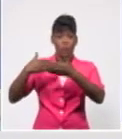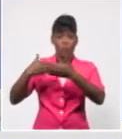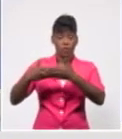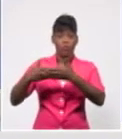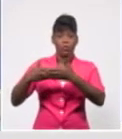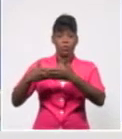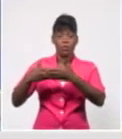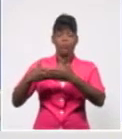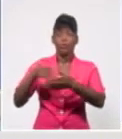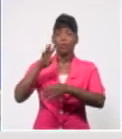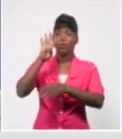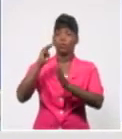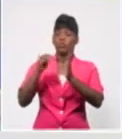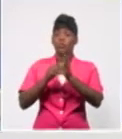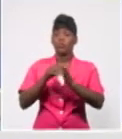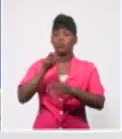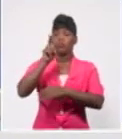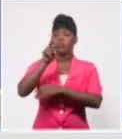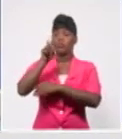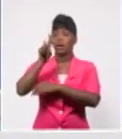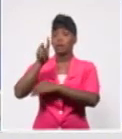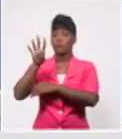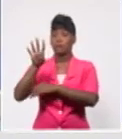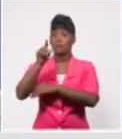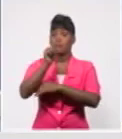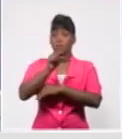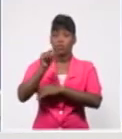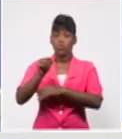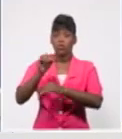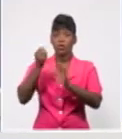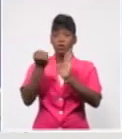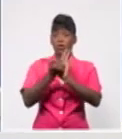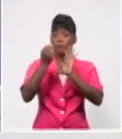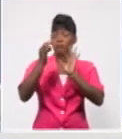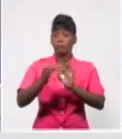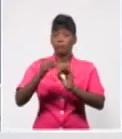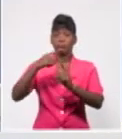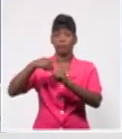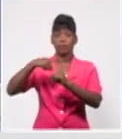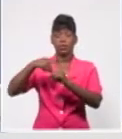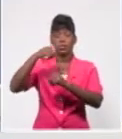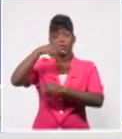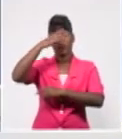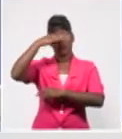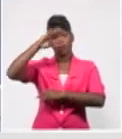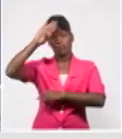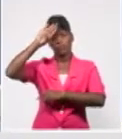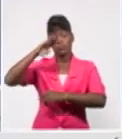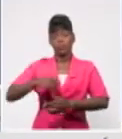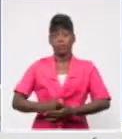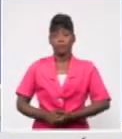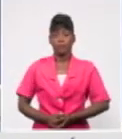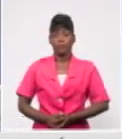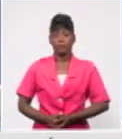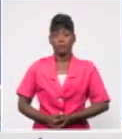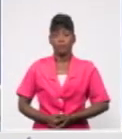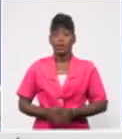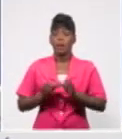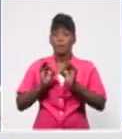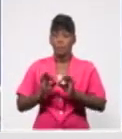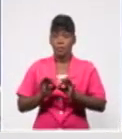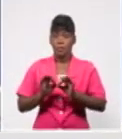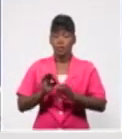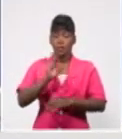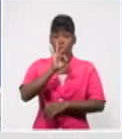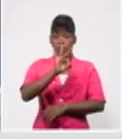hard work given the importance it entails to stop the chain of contagions. Yesterday, we did not report any imported